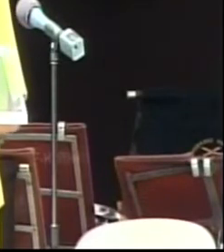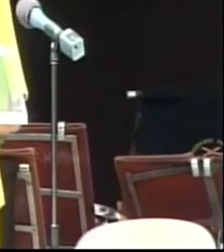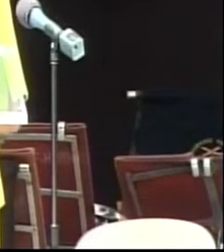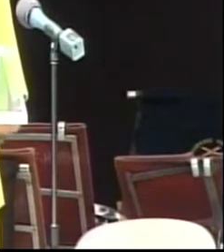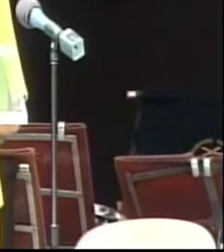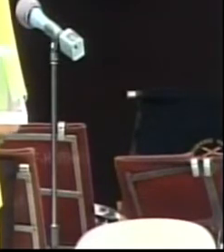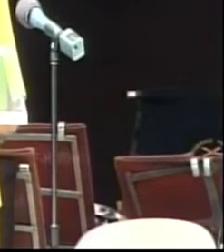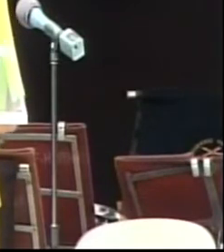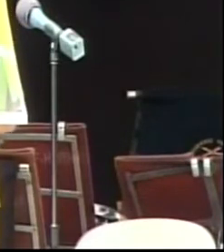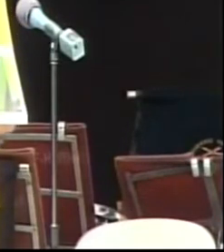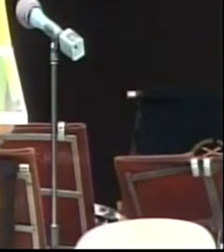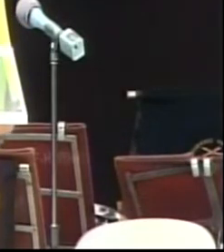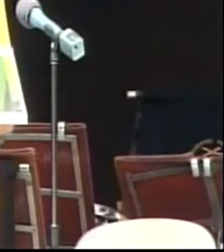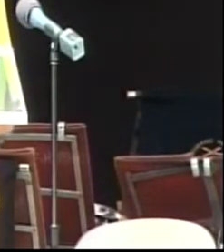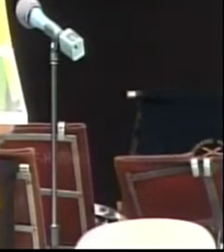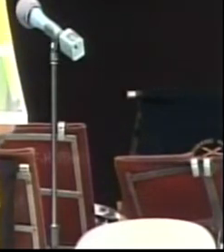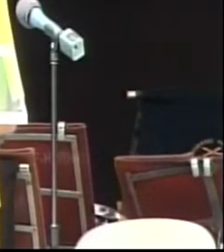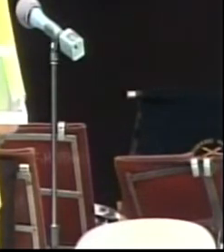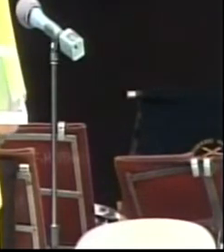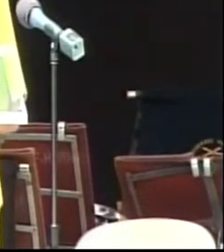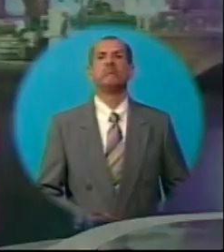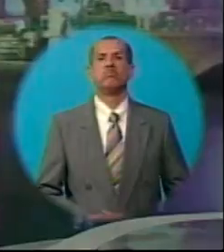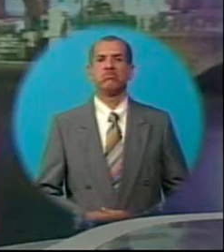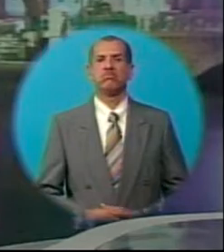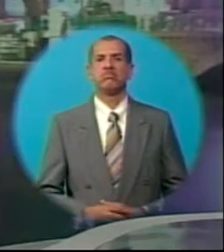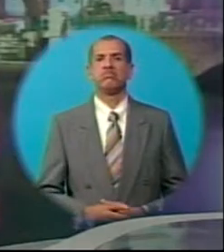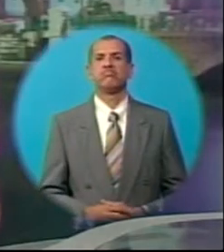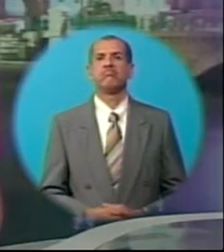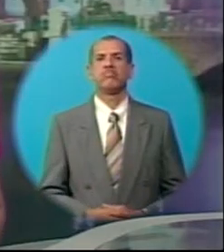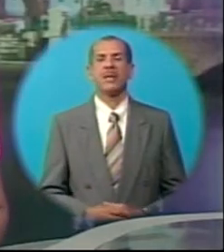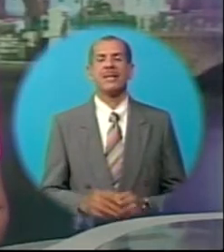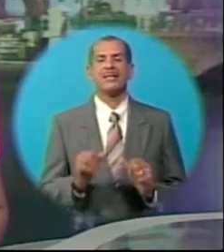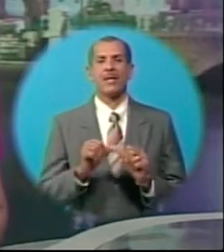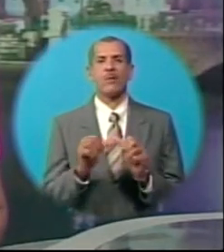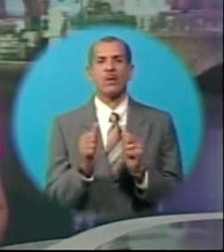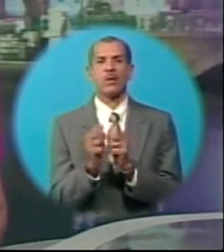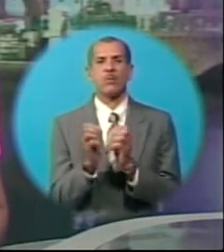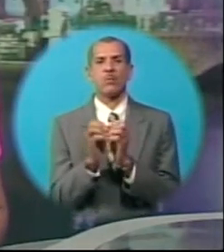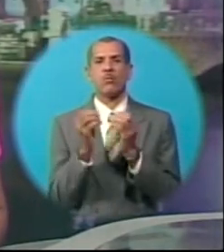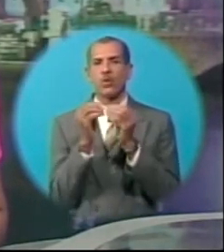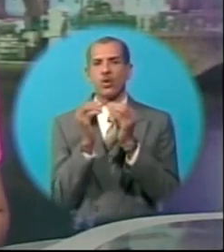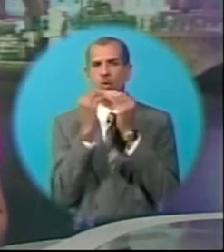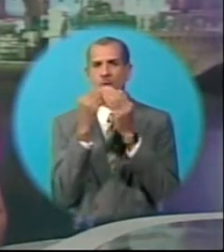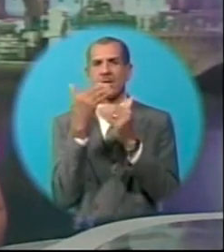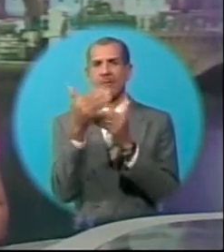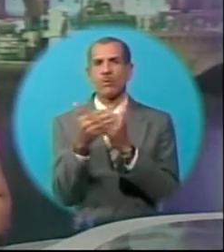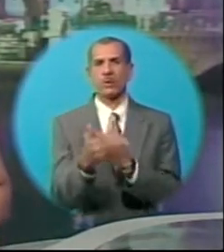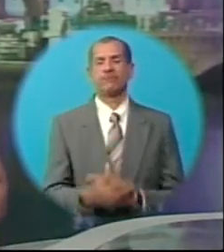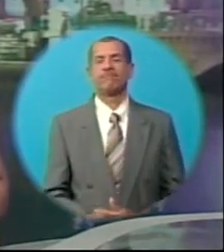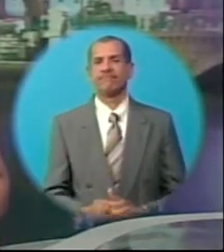the oversized national flag. Stay with us. We'll have more news right after the break.